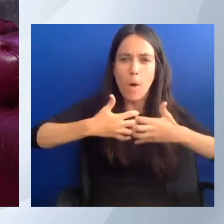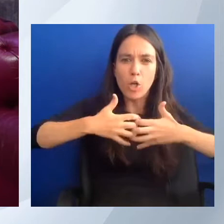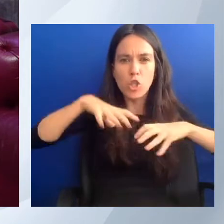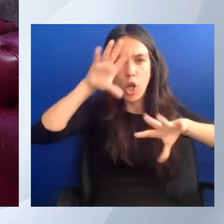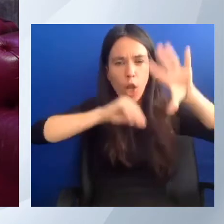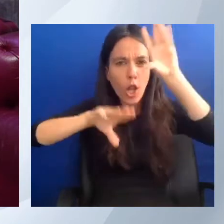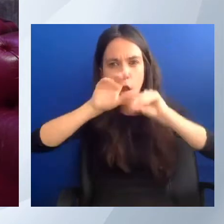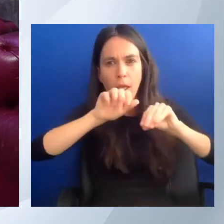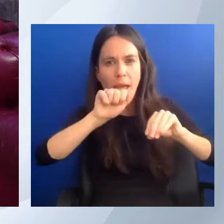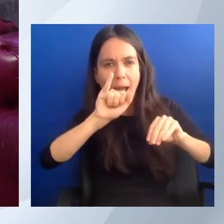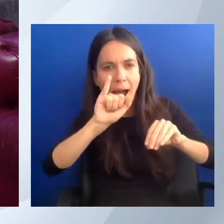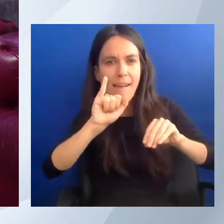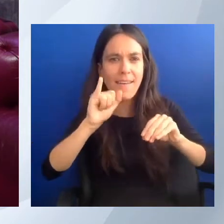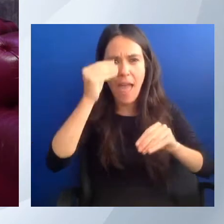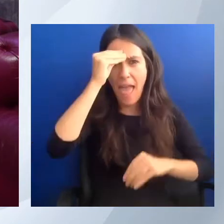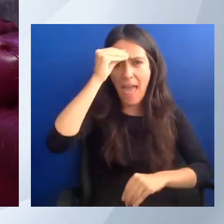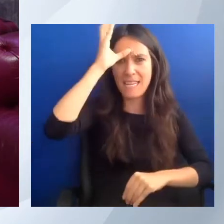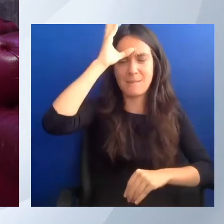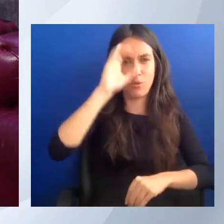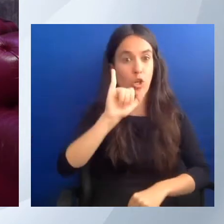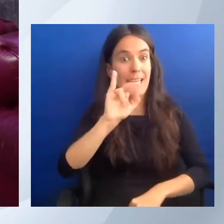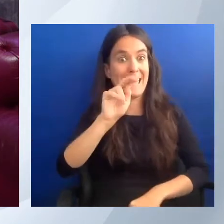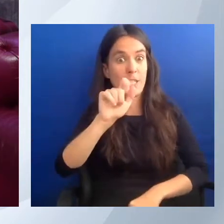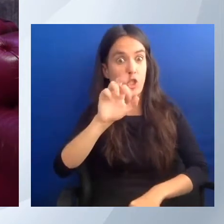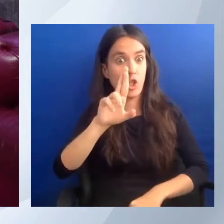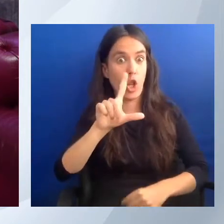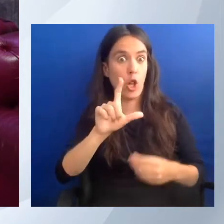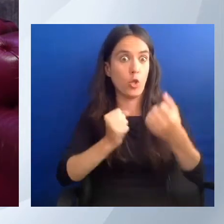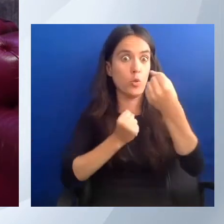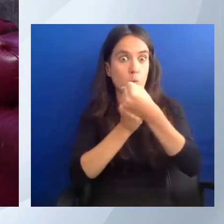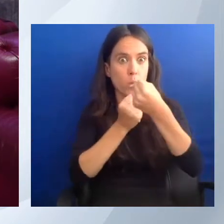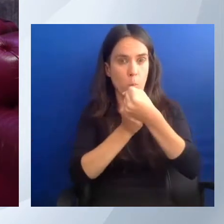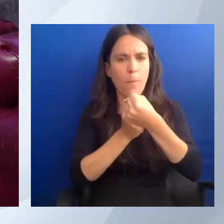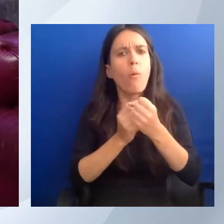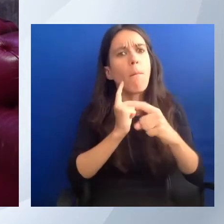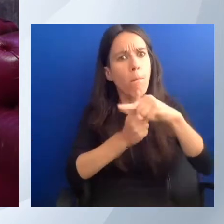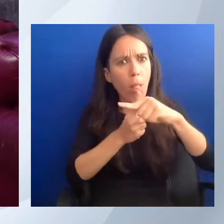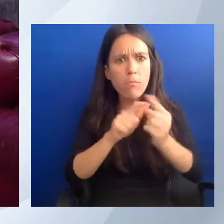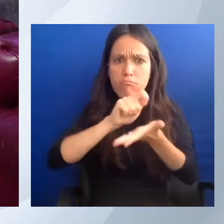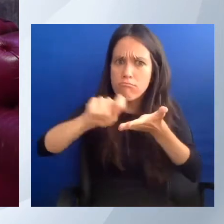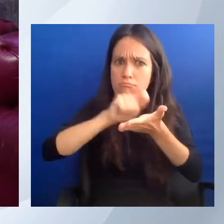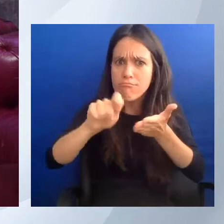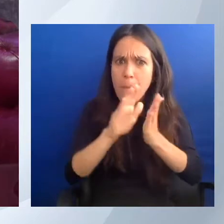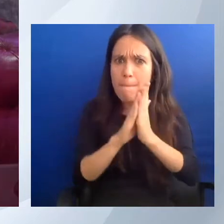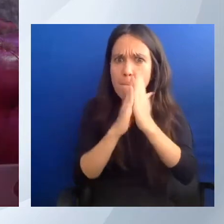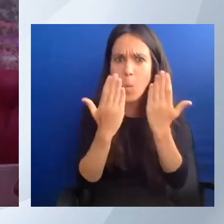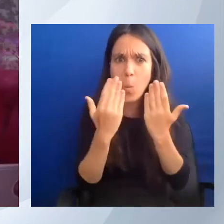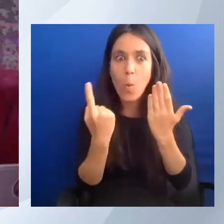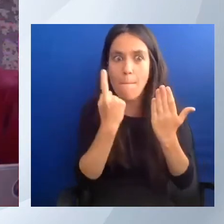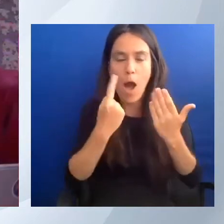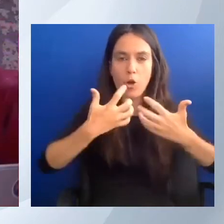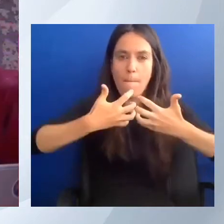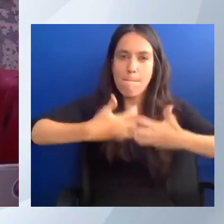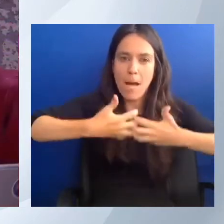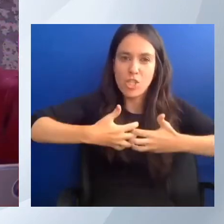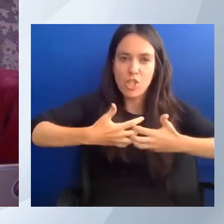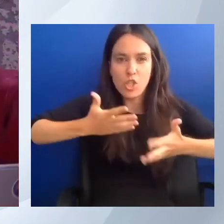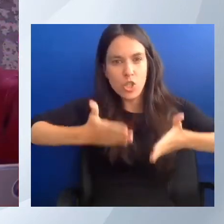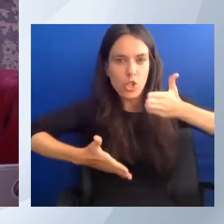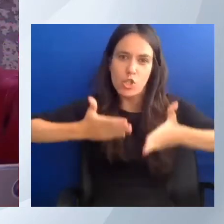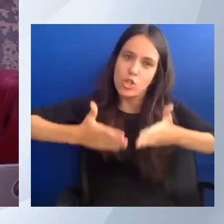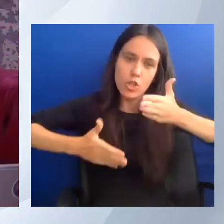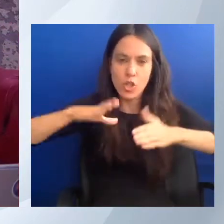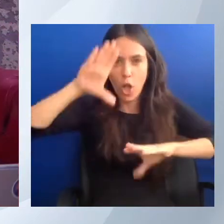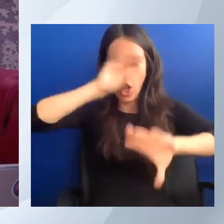at InfoSupport, even author of a book around machine learning, creating your own